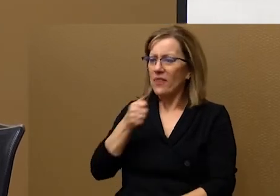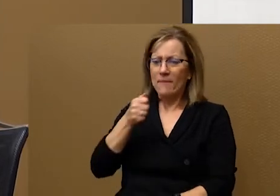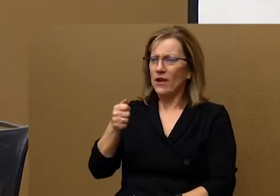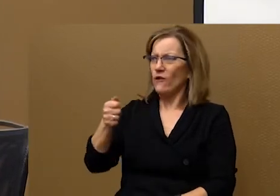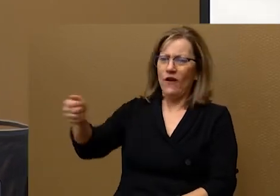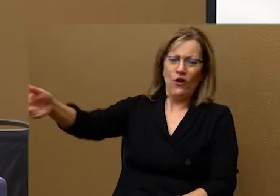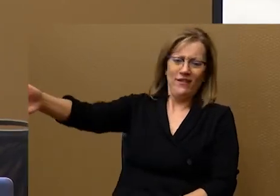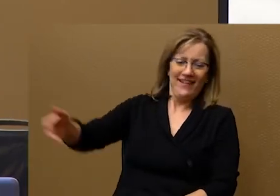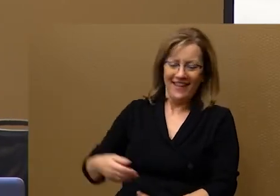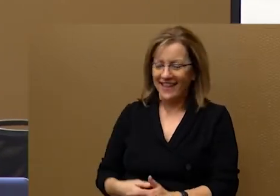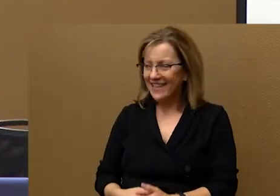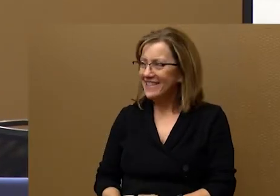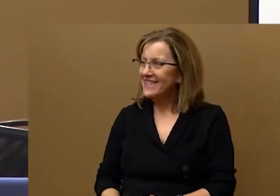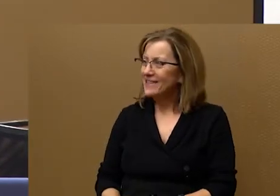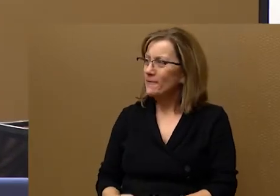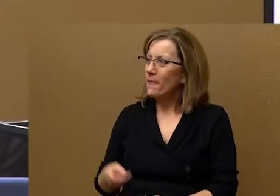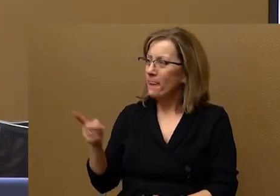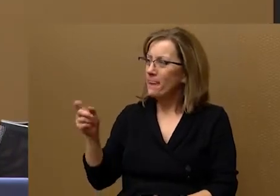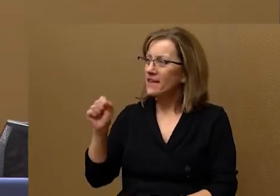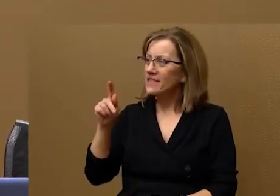you want to add to it? Go ahead.